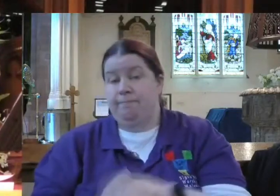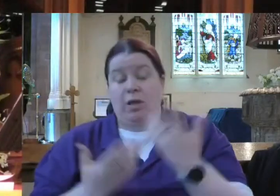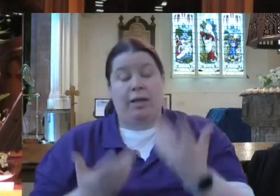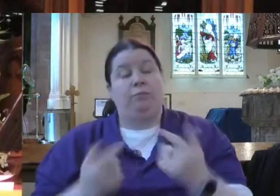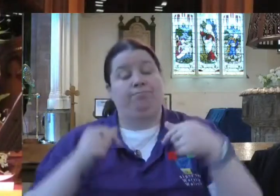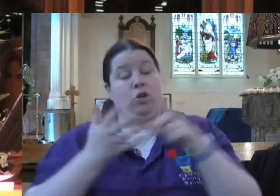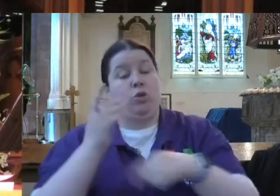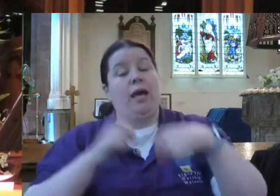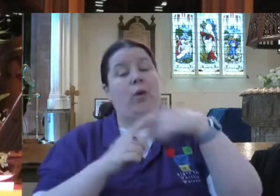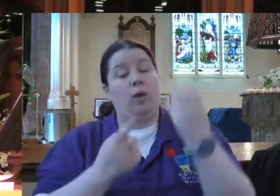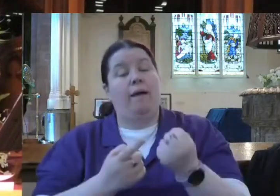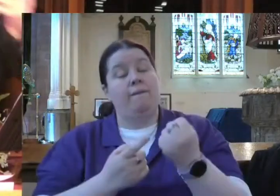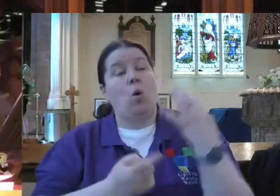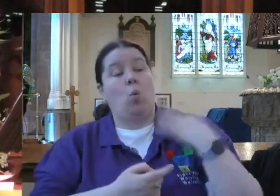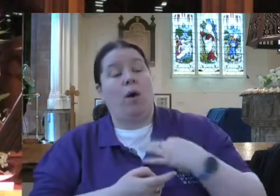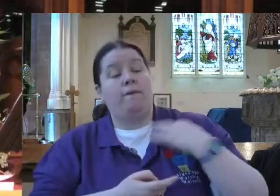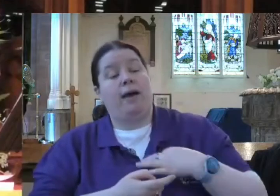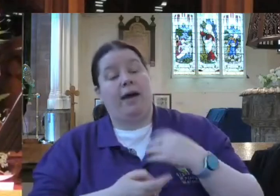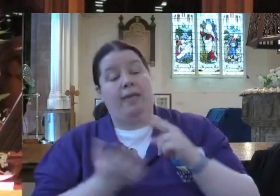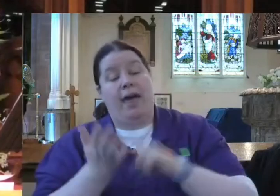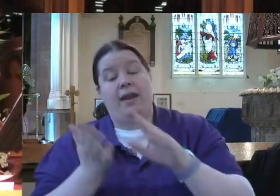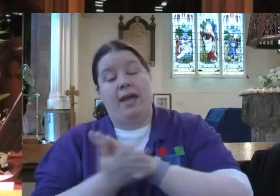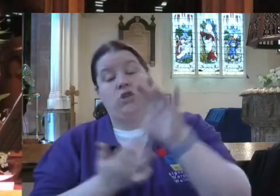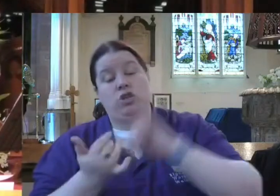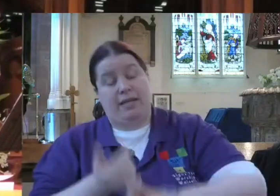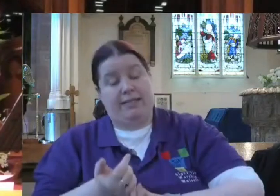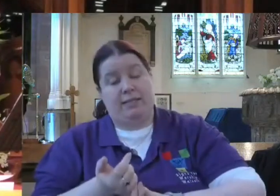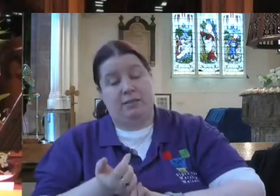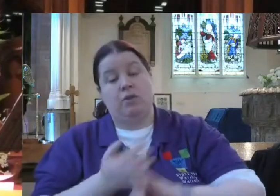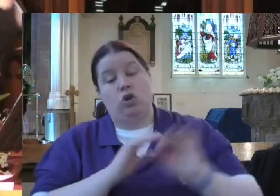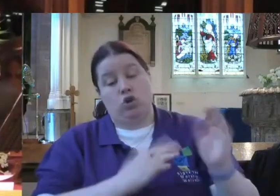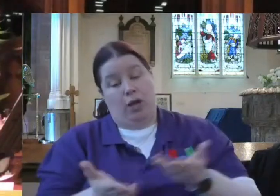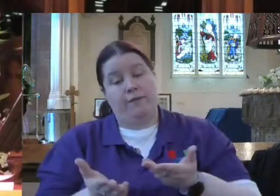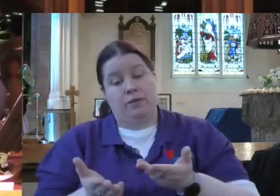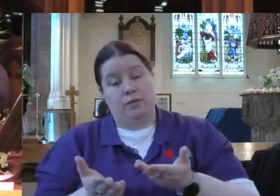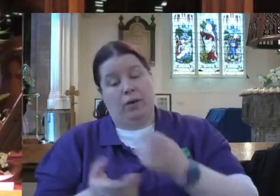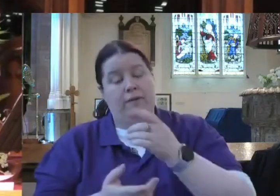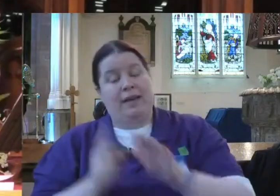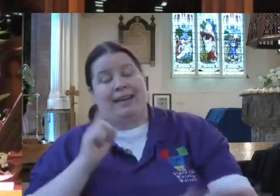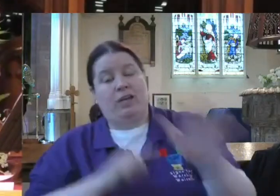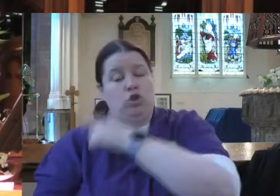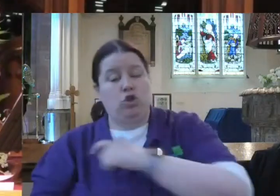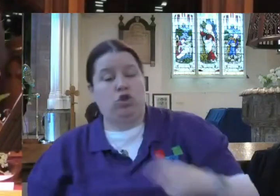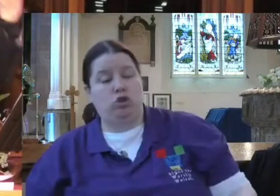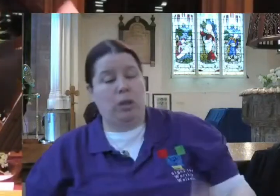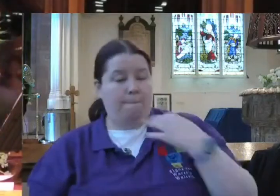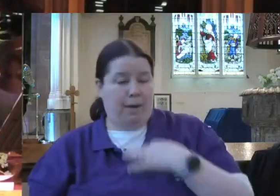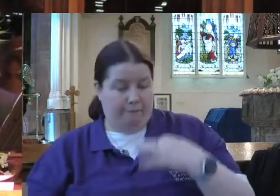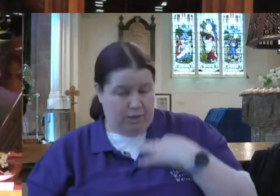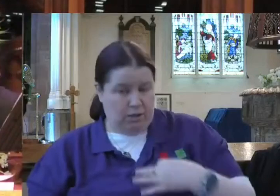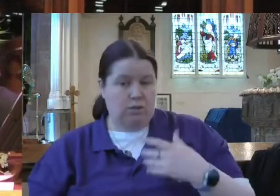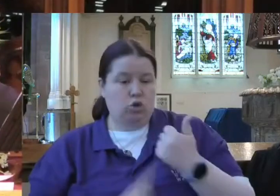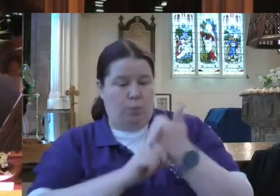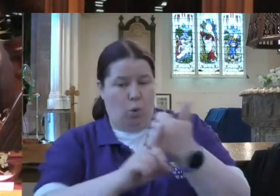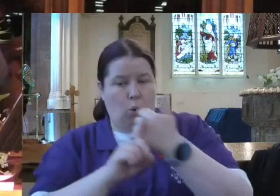system. We have the NHS, the National Health Service. We've got national insurance. We have benefit system, and so